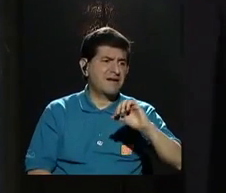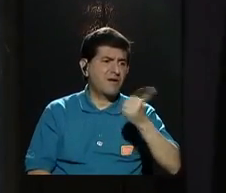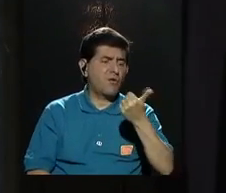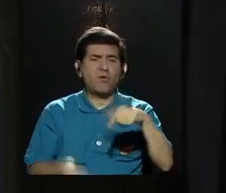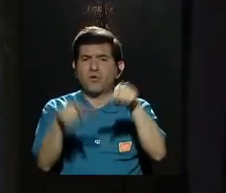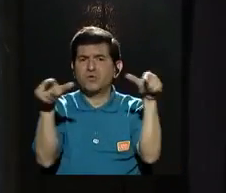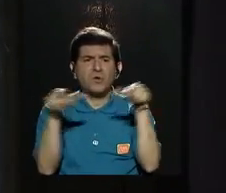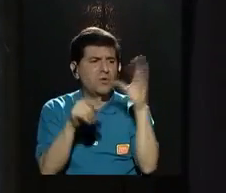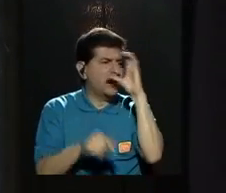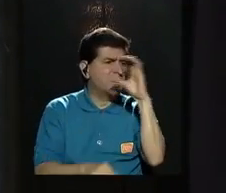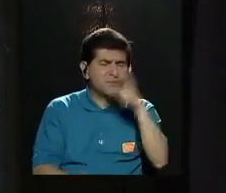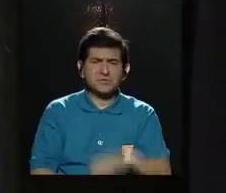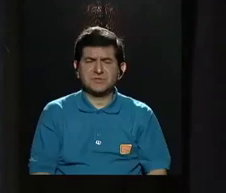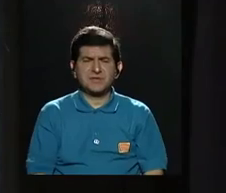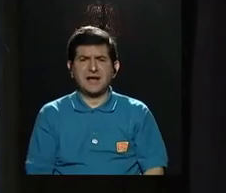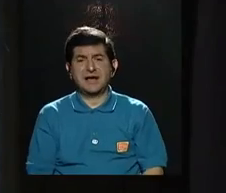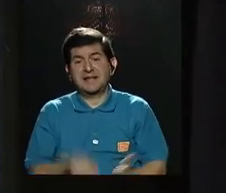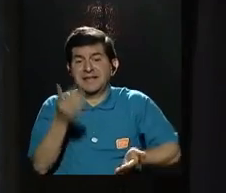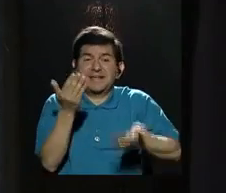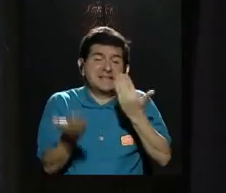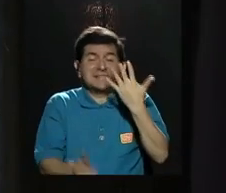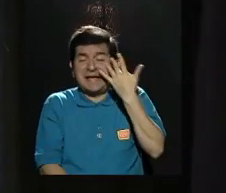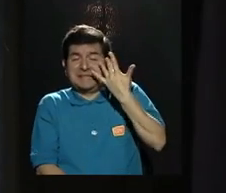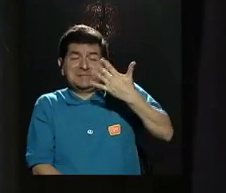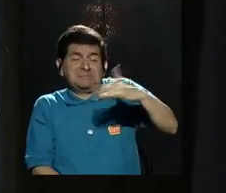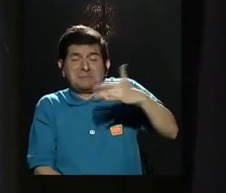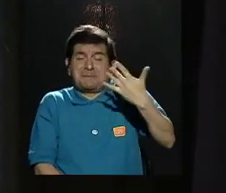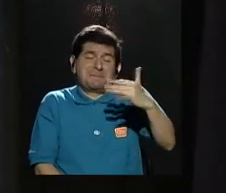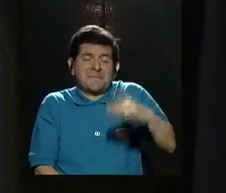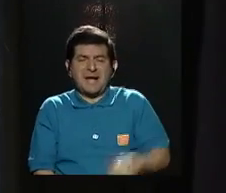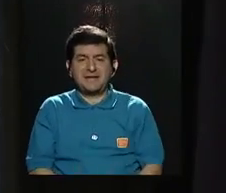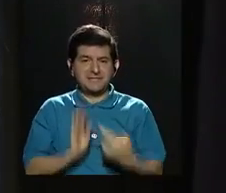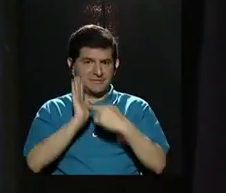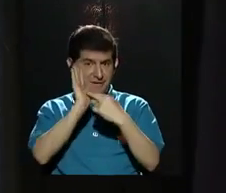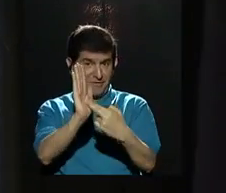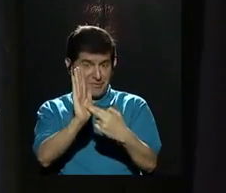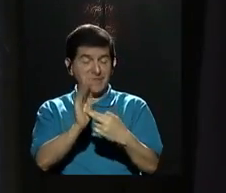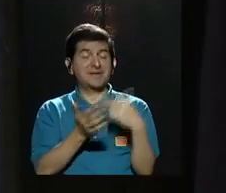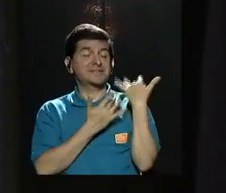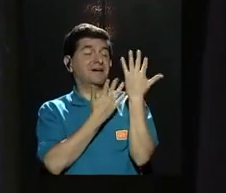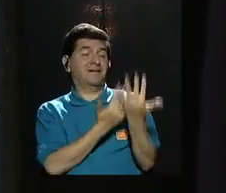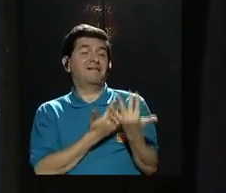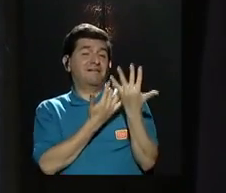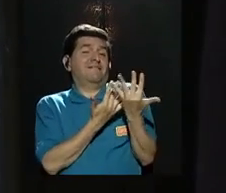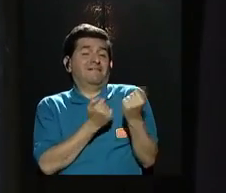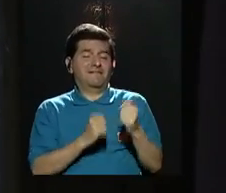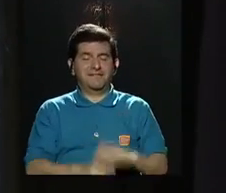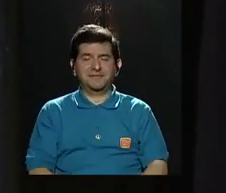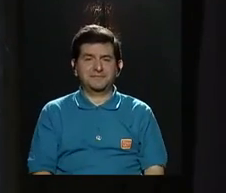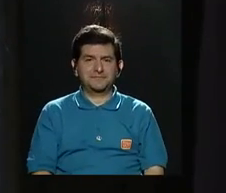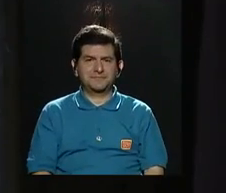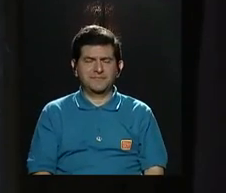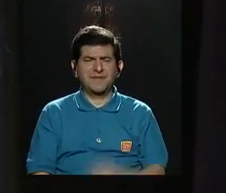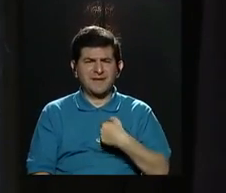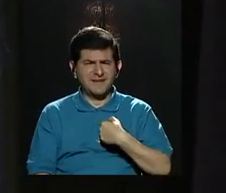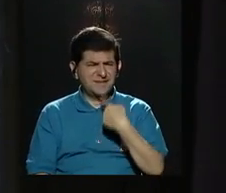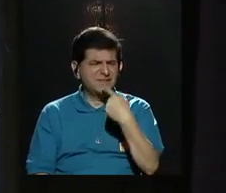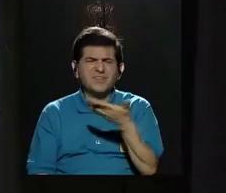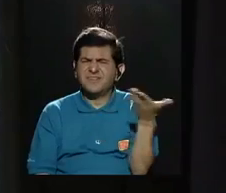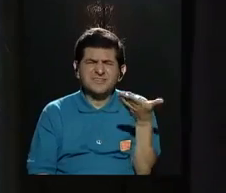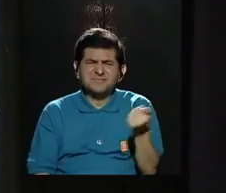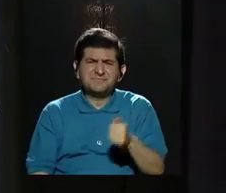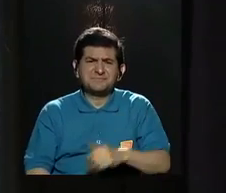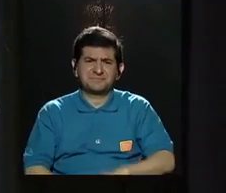places that appeared to represent hope. The point that I'm trying to make is that